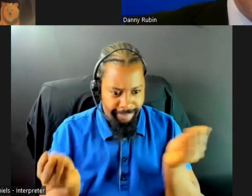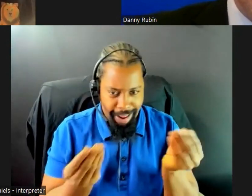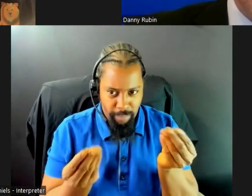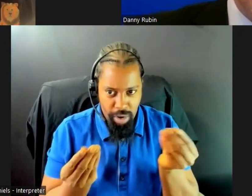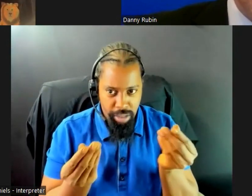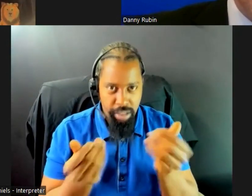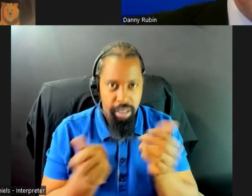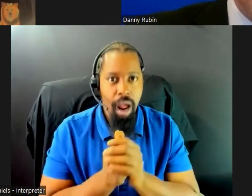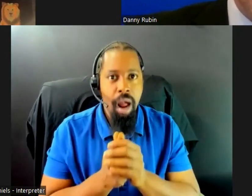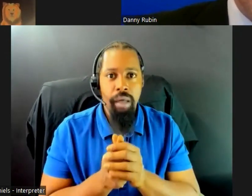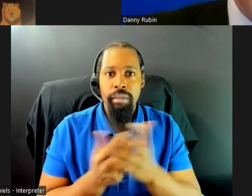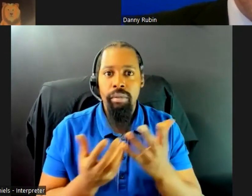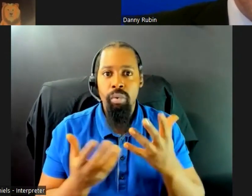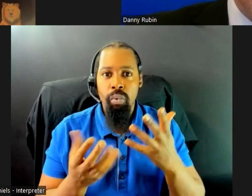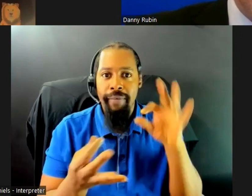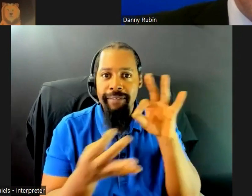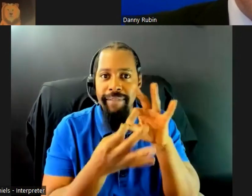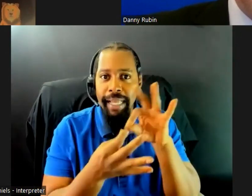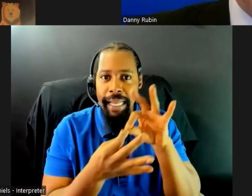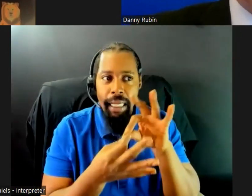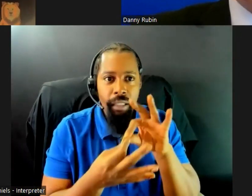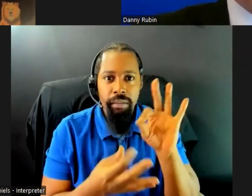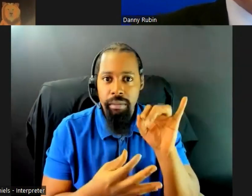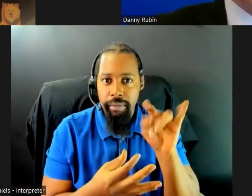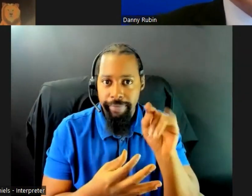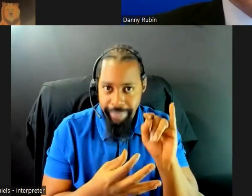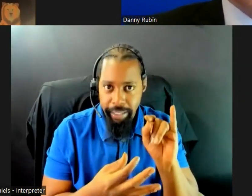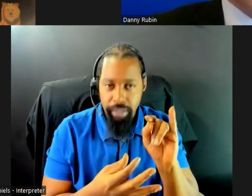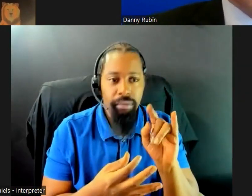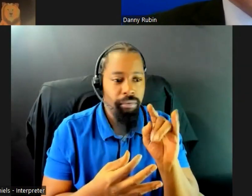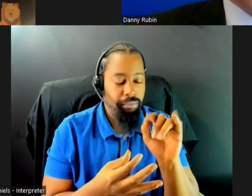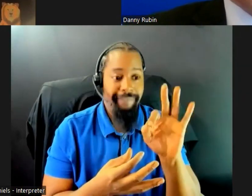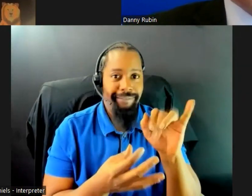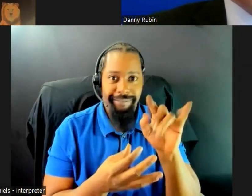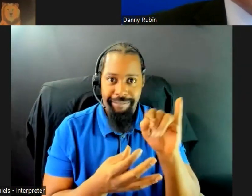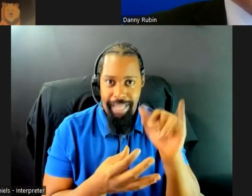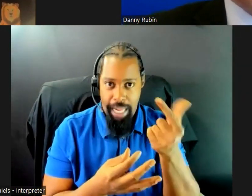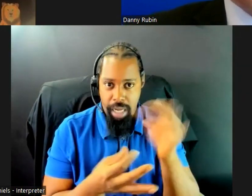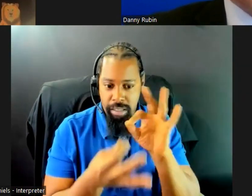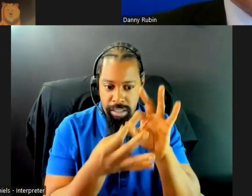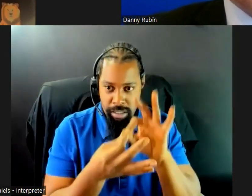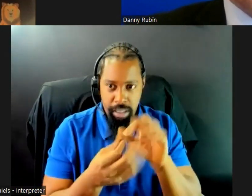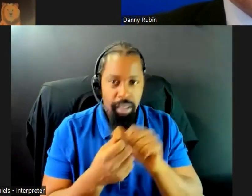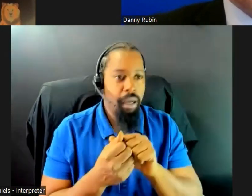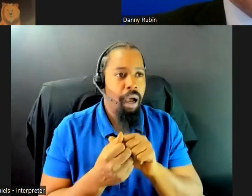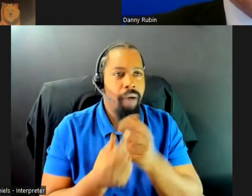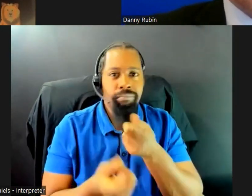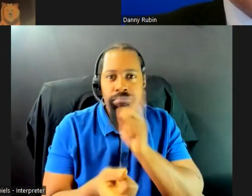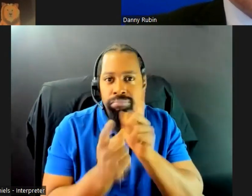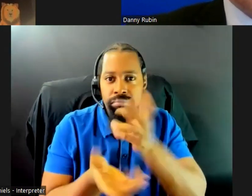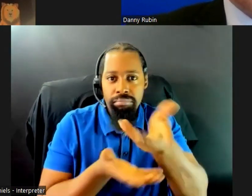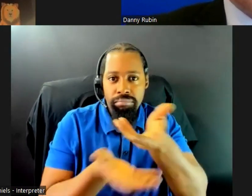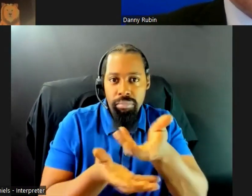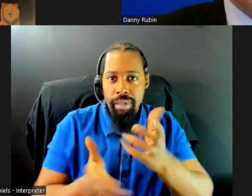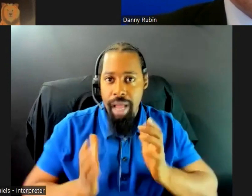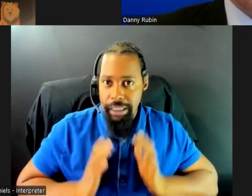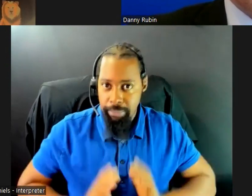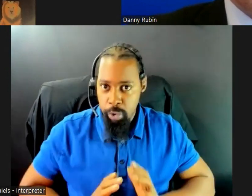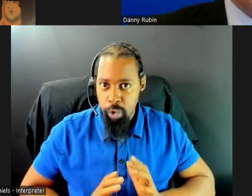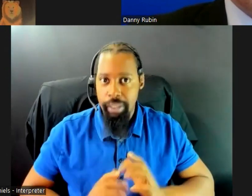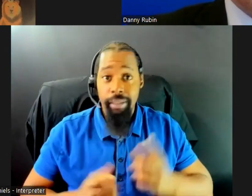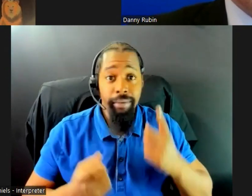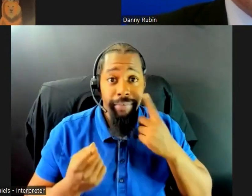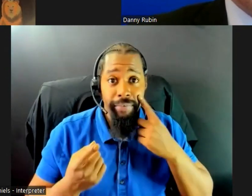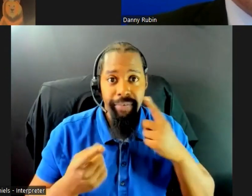was sitting with customers until I got my big break in designing a few things.